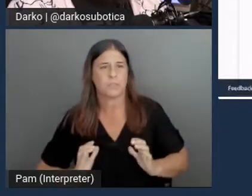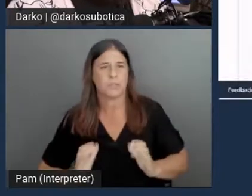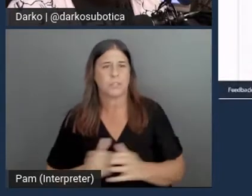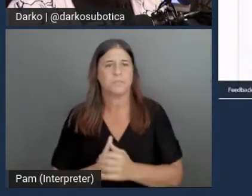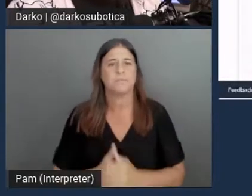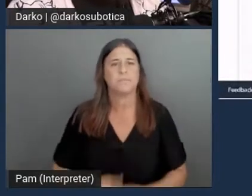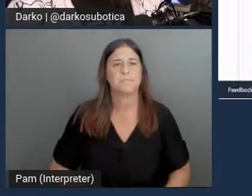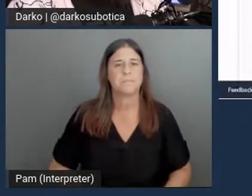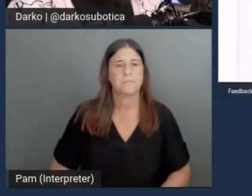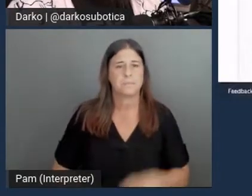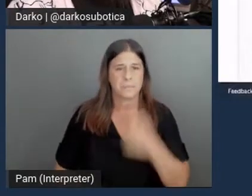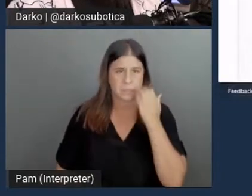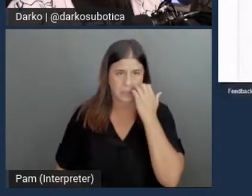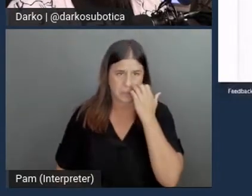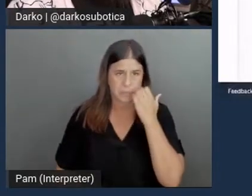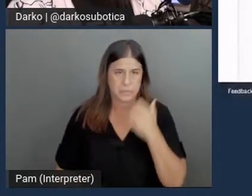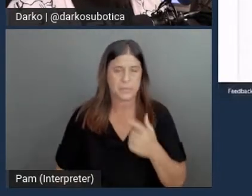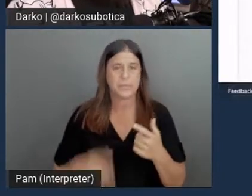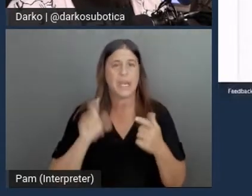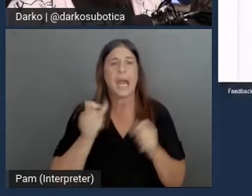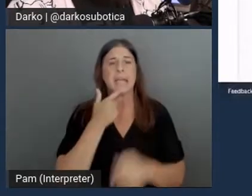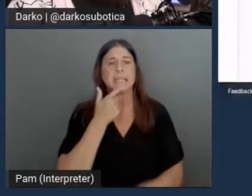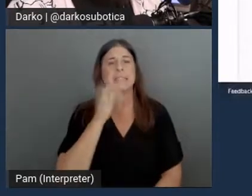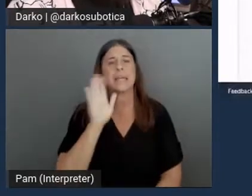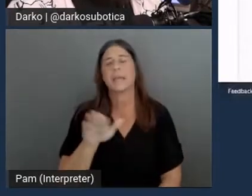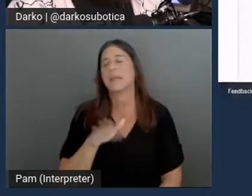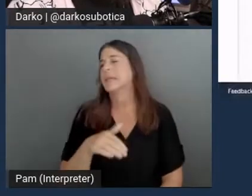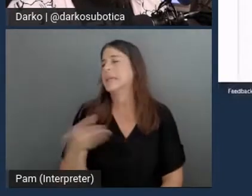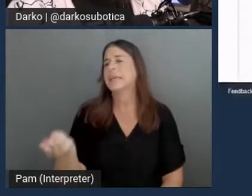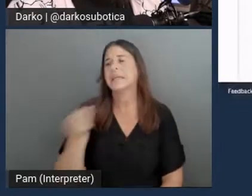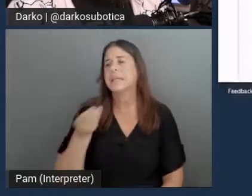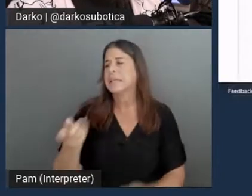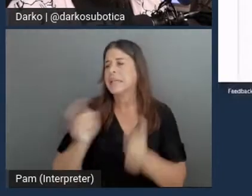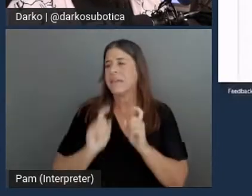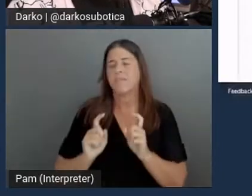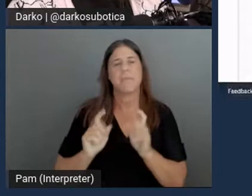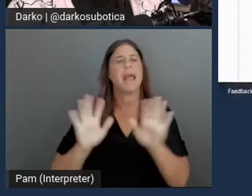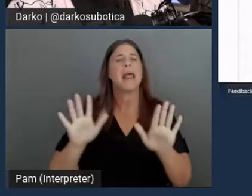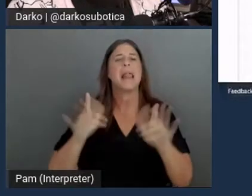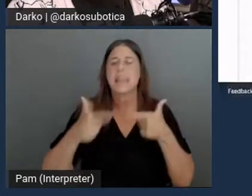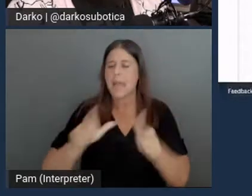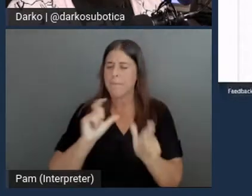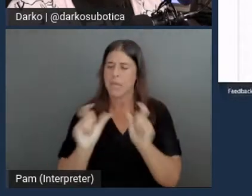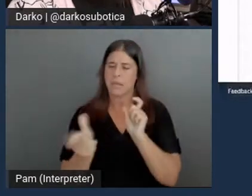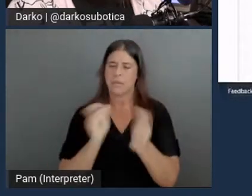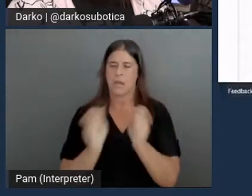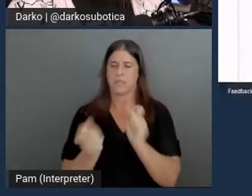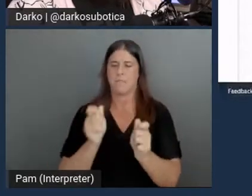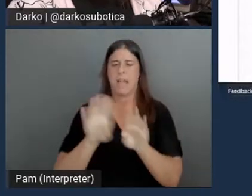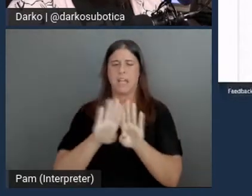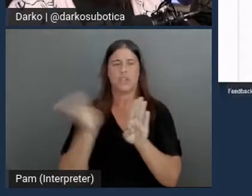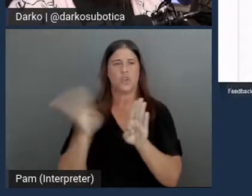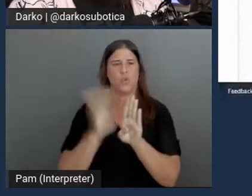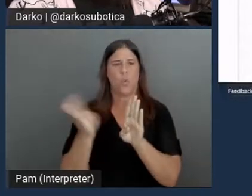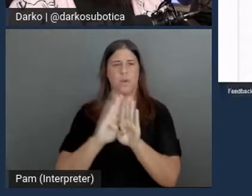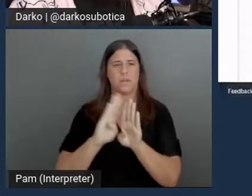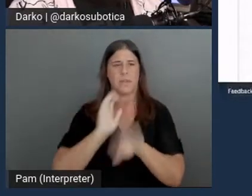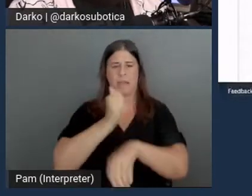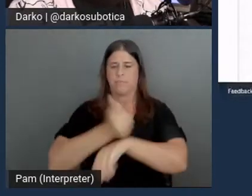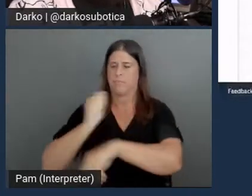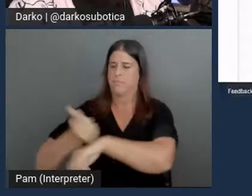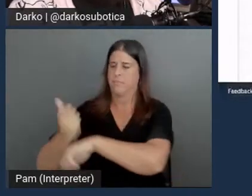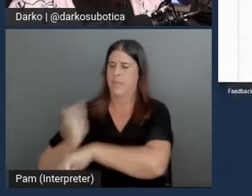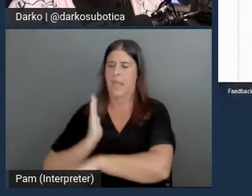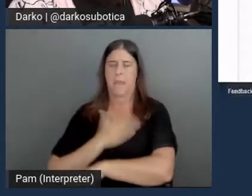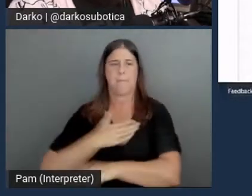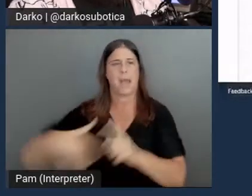Okay. Here I can go in and say, let me customize the doors that I can put in my indoor environment. So let me